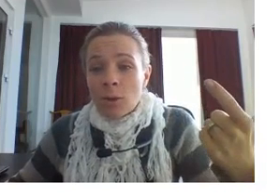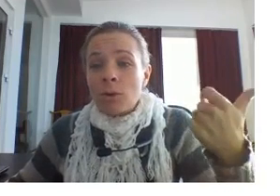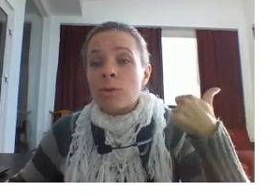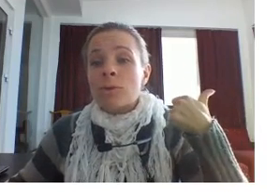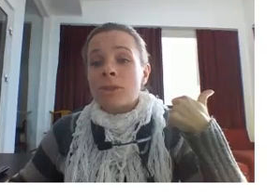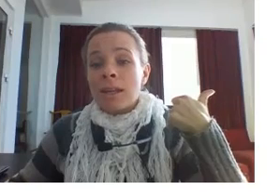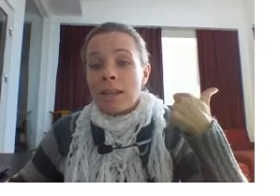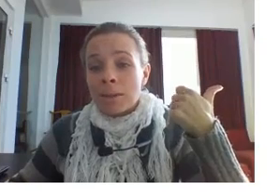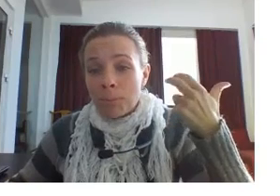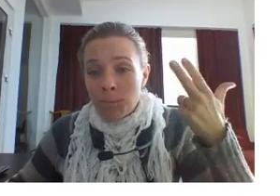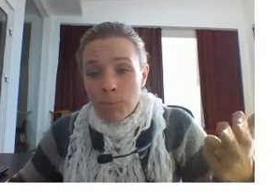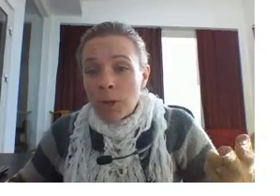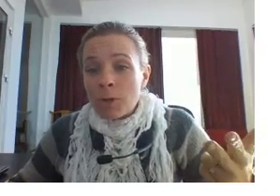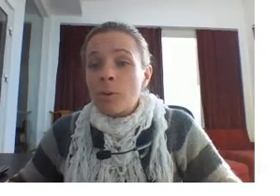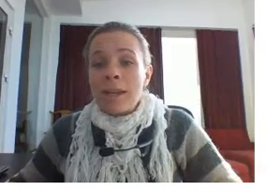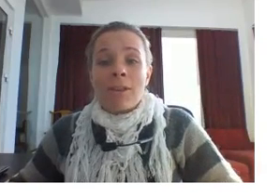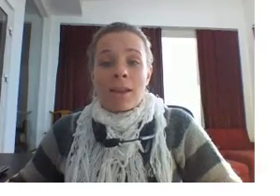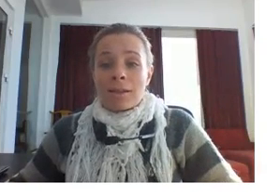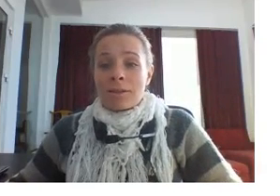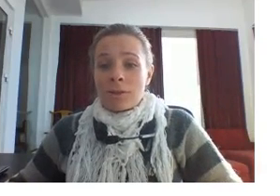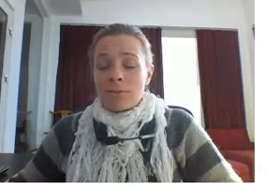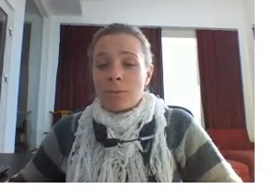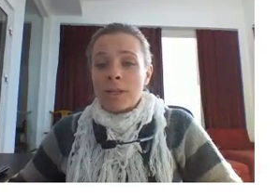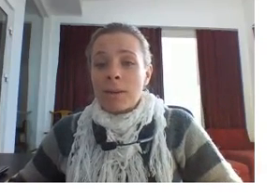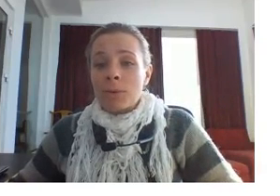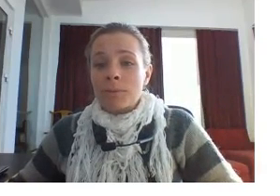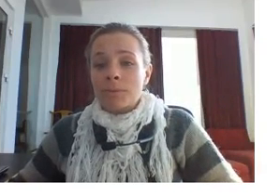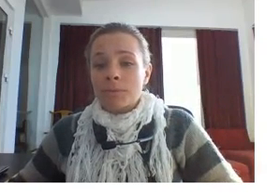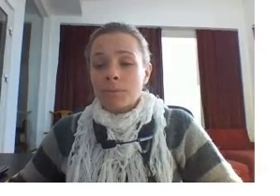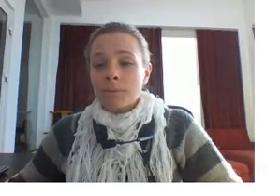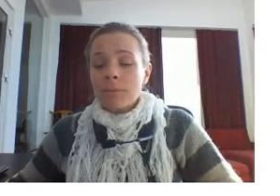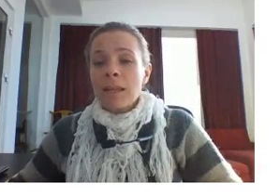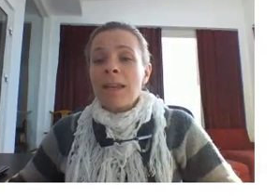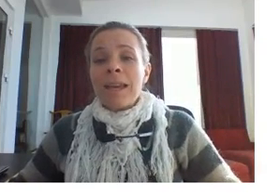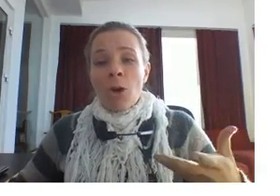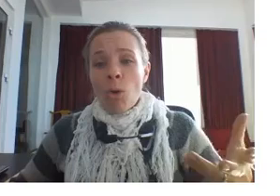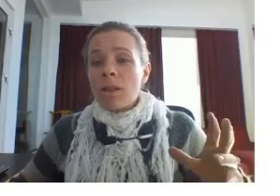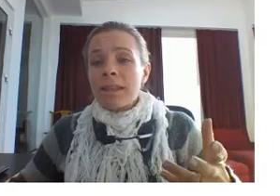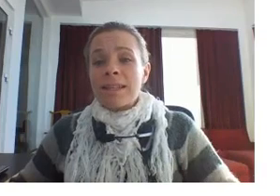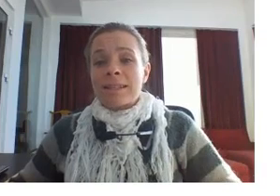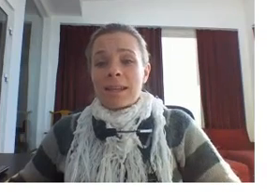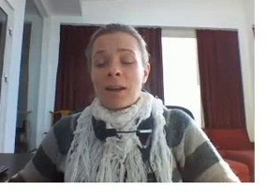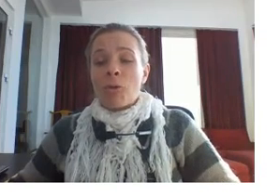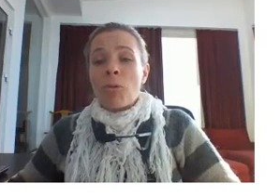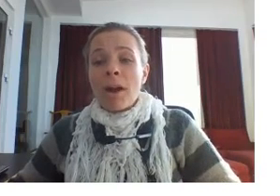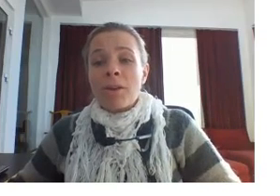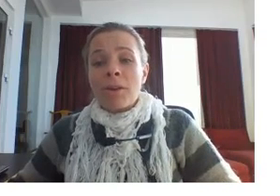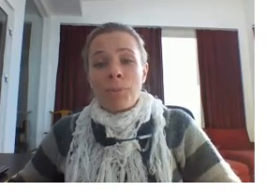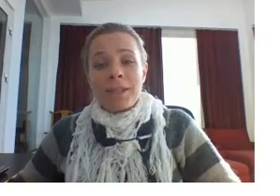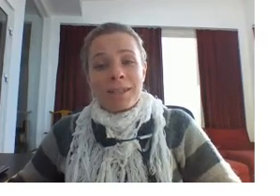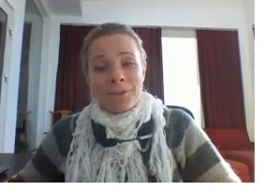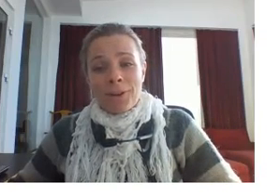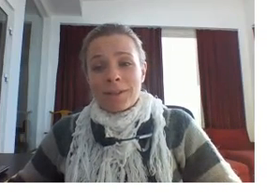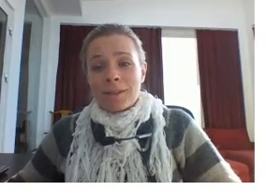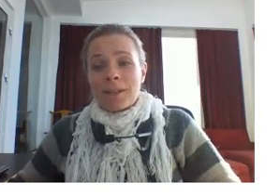business or do you study it because you live in that country for example? All these require